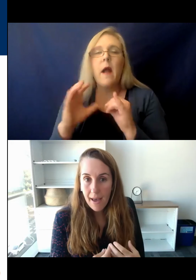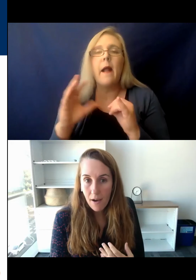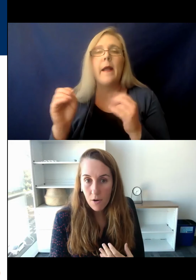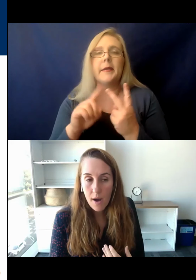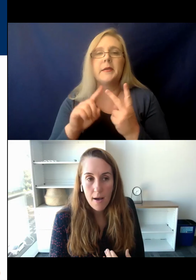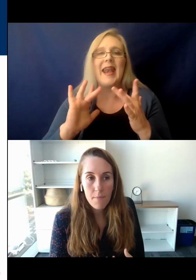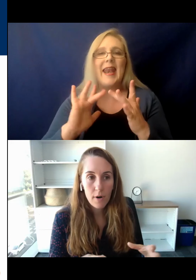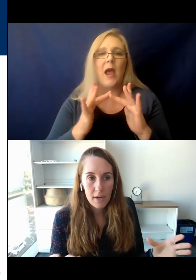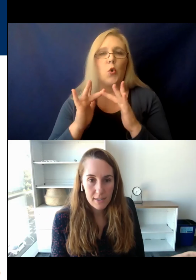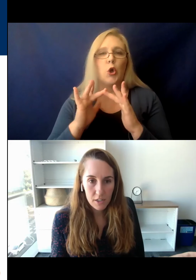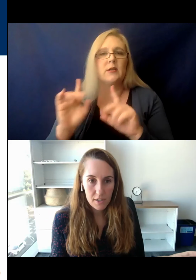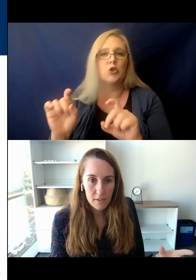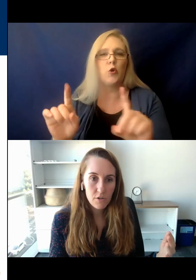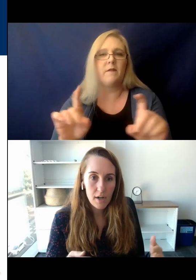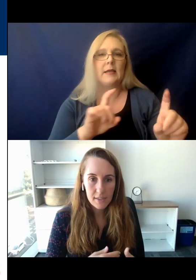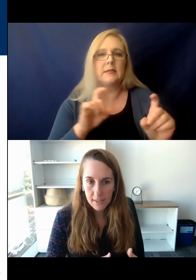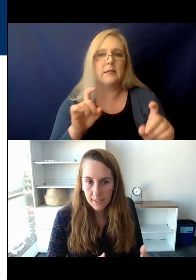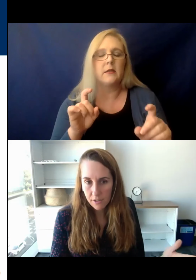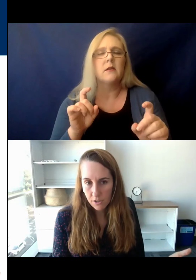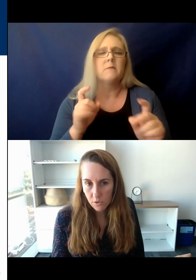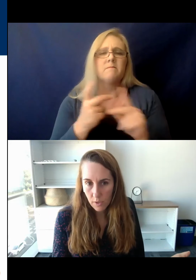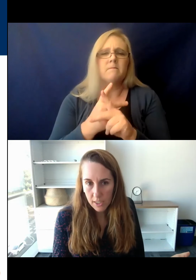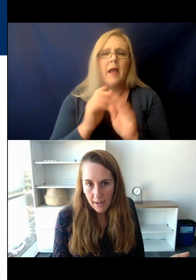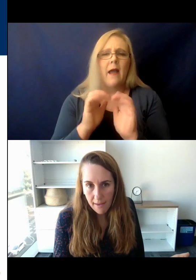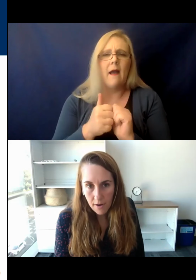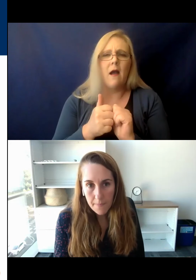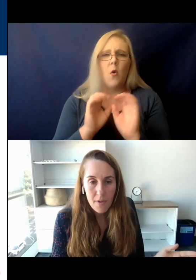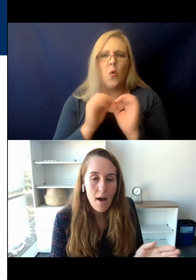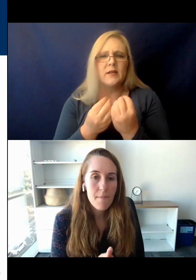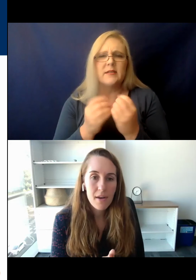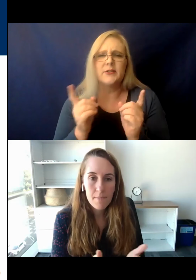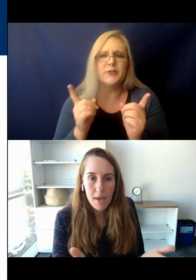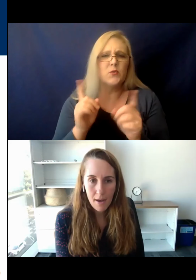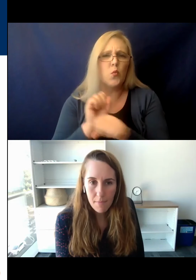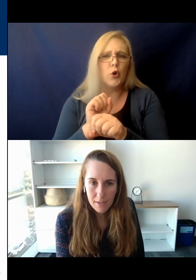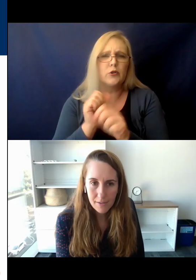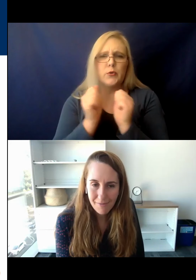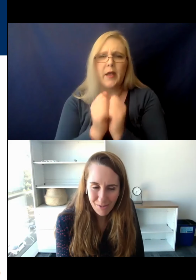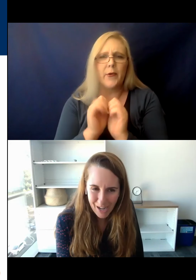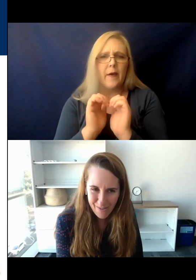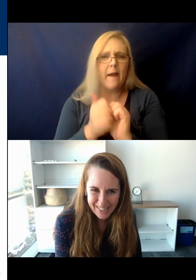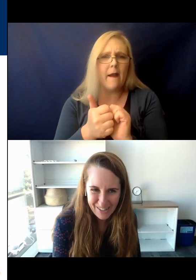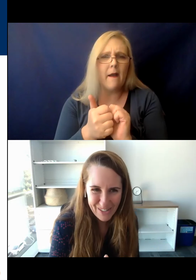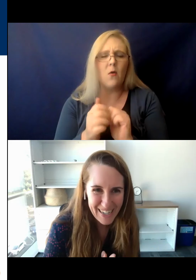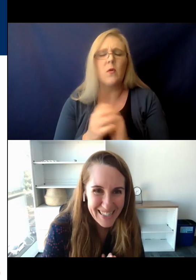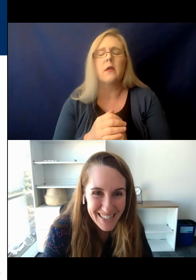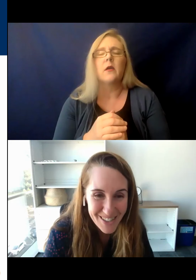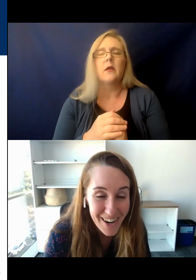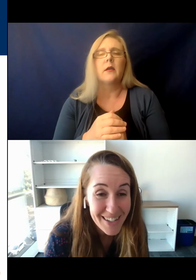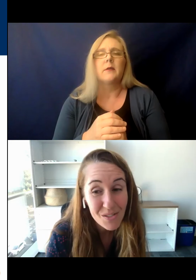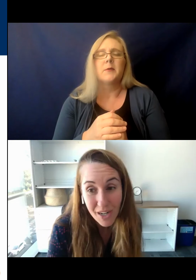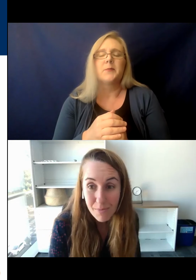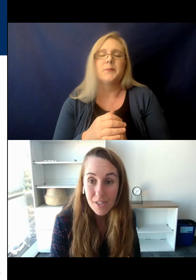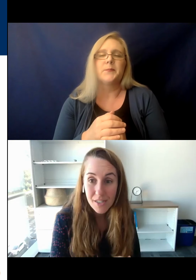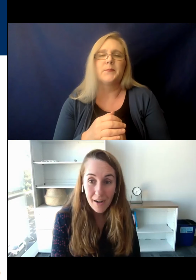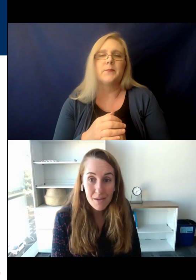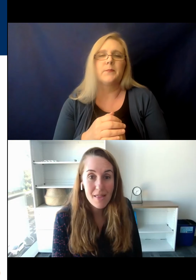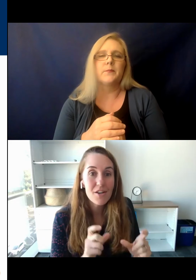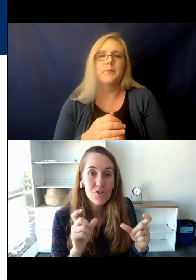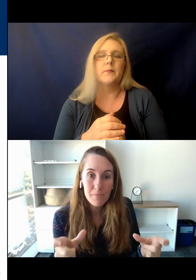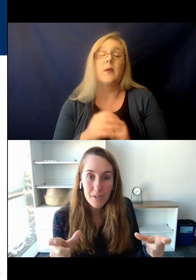map how organizations across these sectors work together. And it may come as will come as no surprise to this audience that we're able